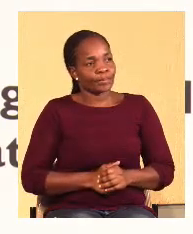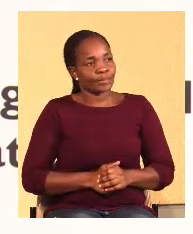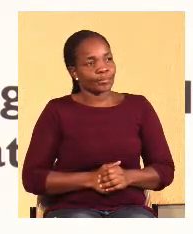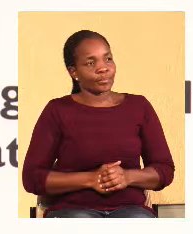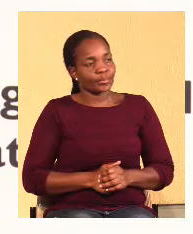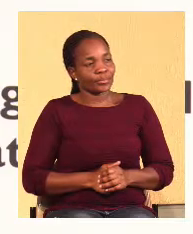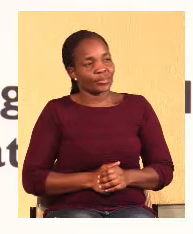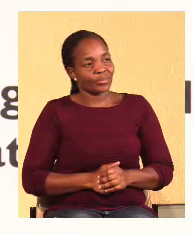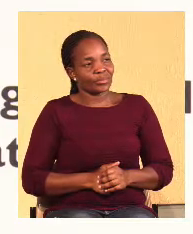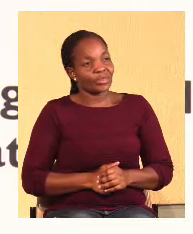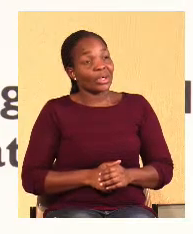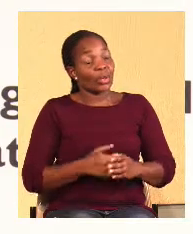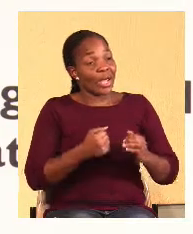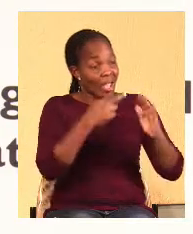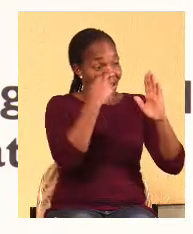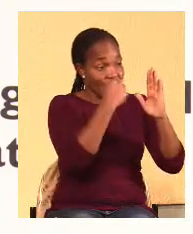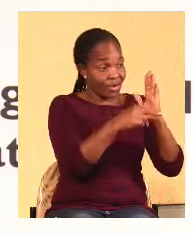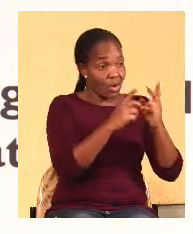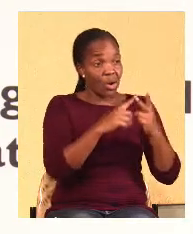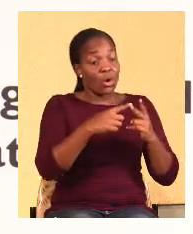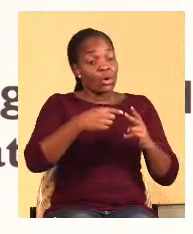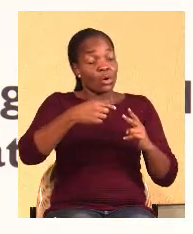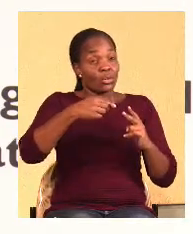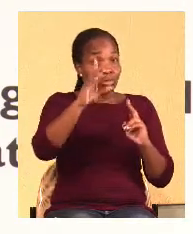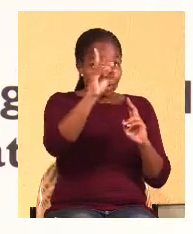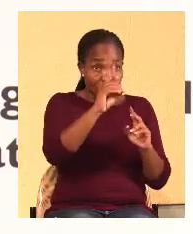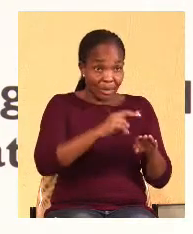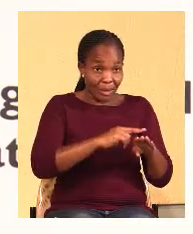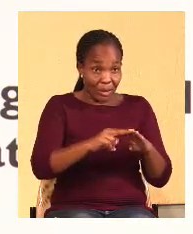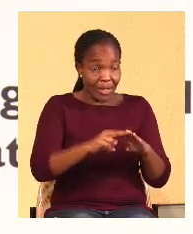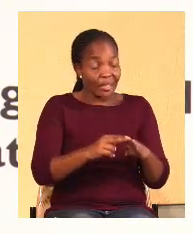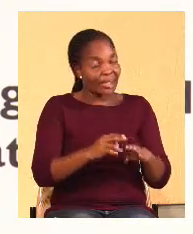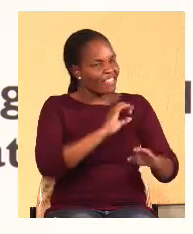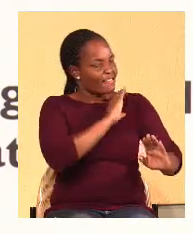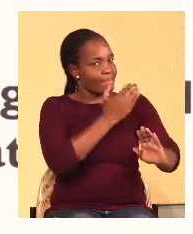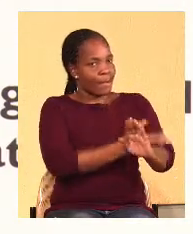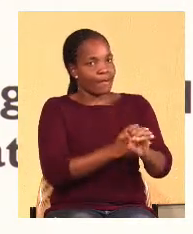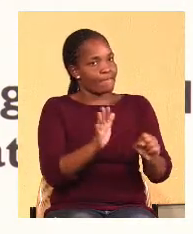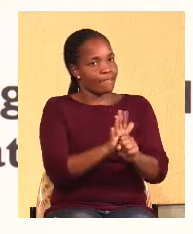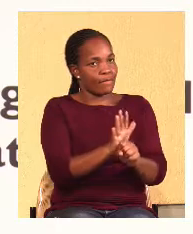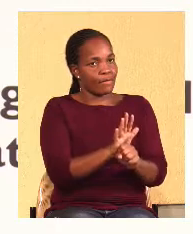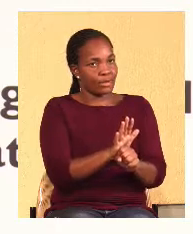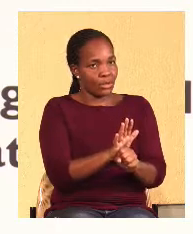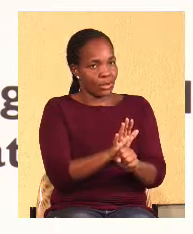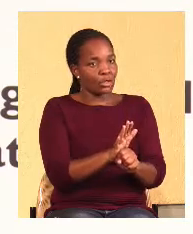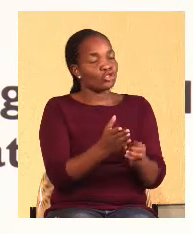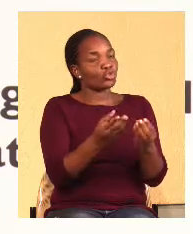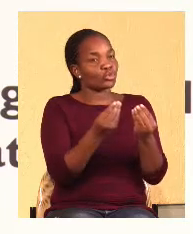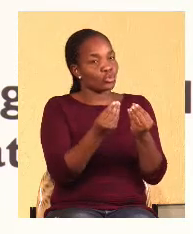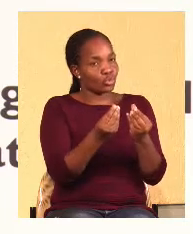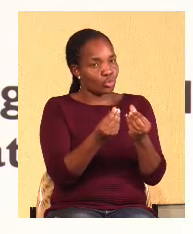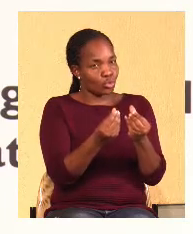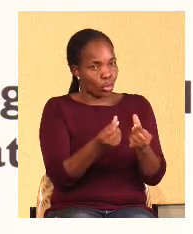have, and the laws that we have at the moment are sufficient to address concerns of misconduct of our members